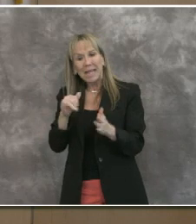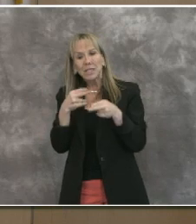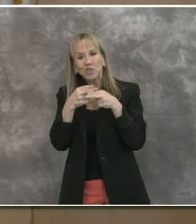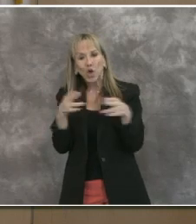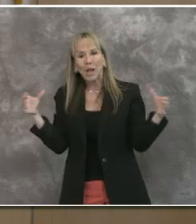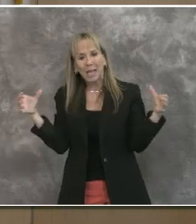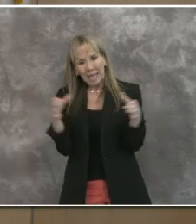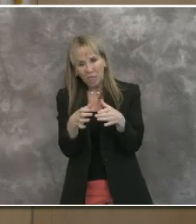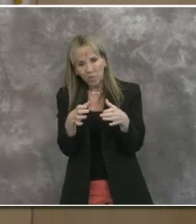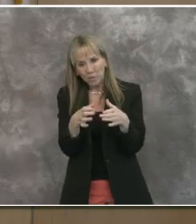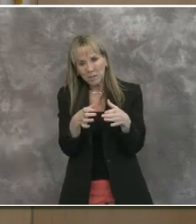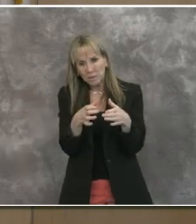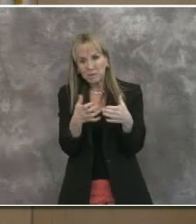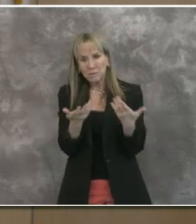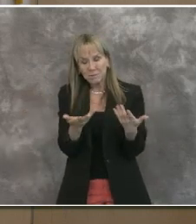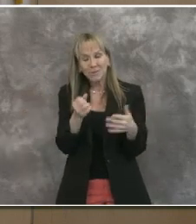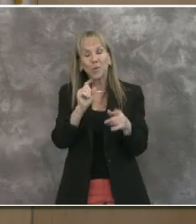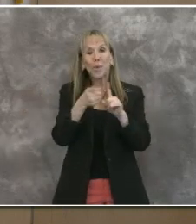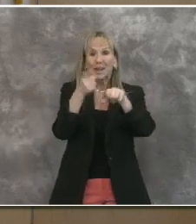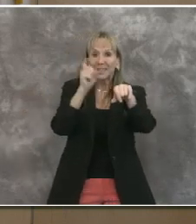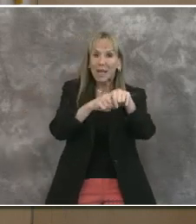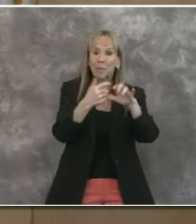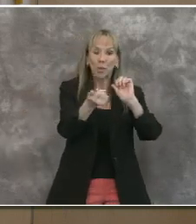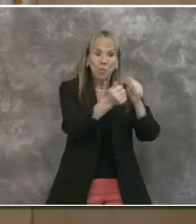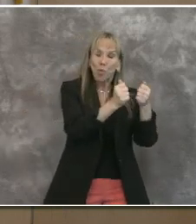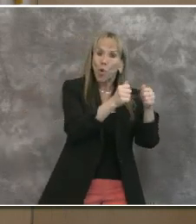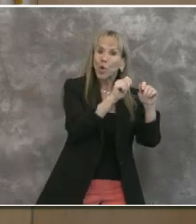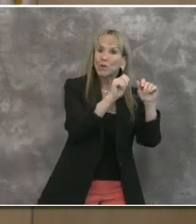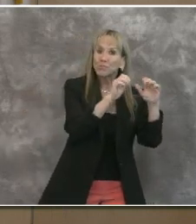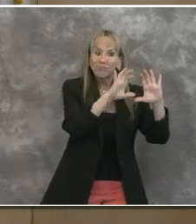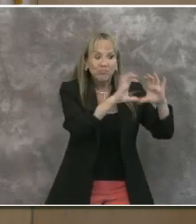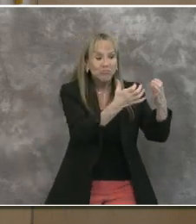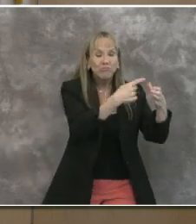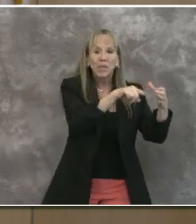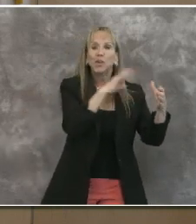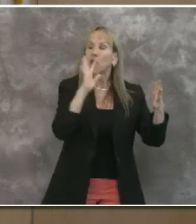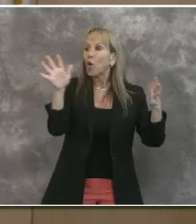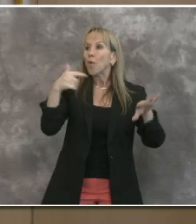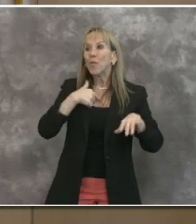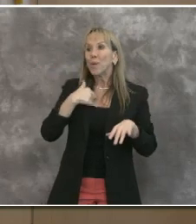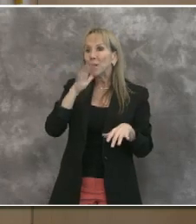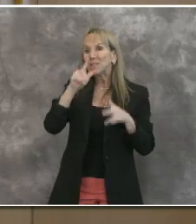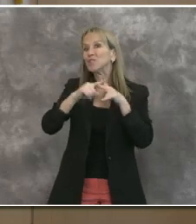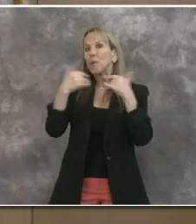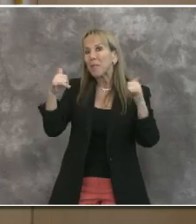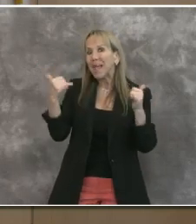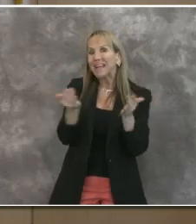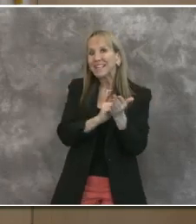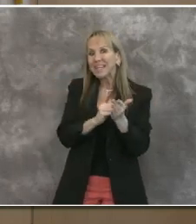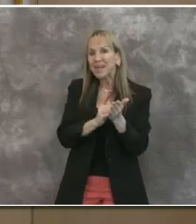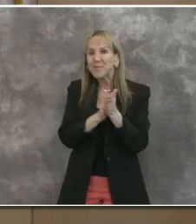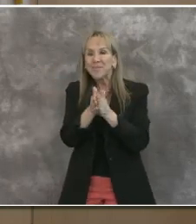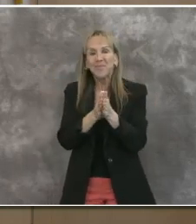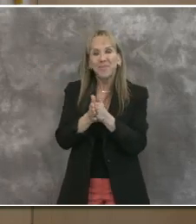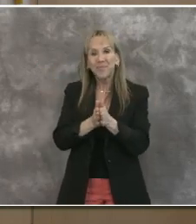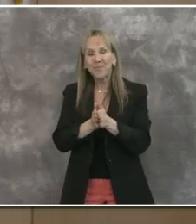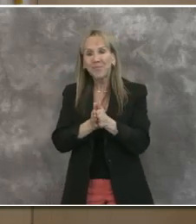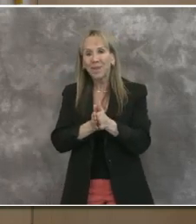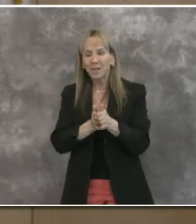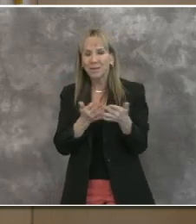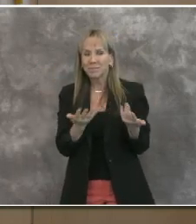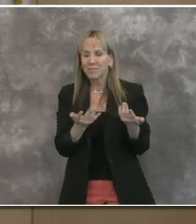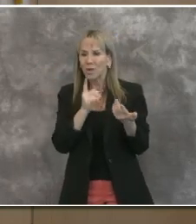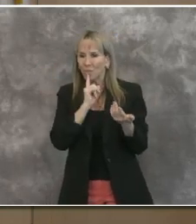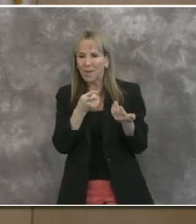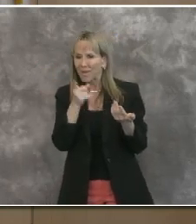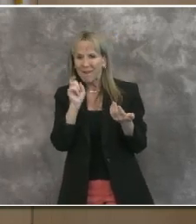gatherings. So when sports teams talk about we're going to start playing again, there